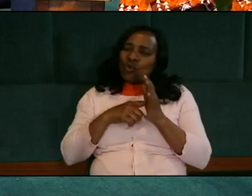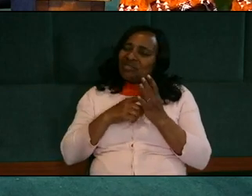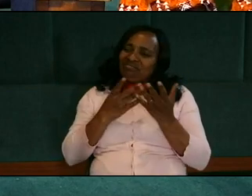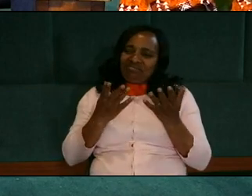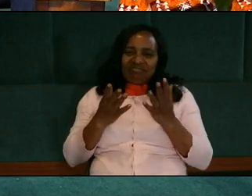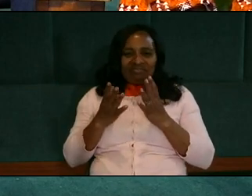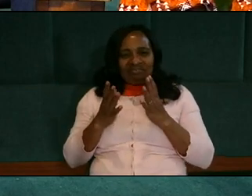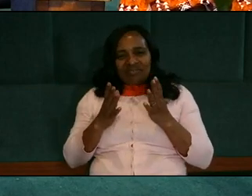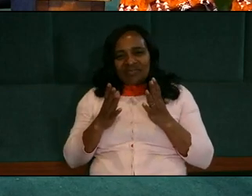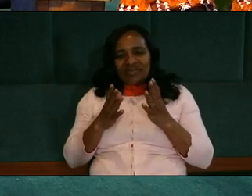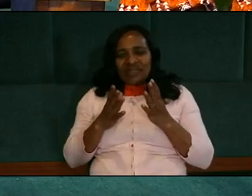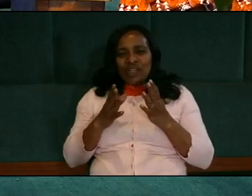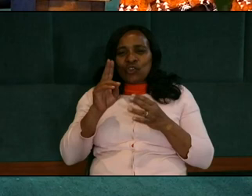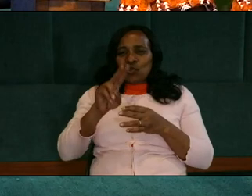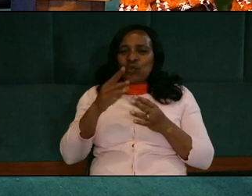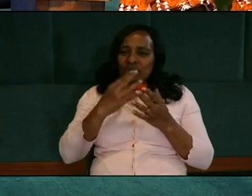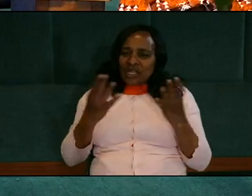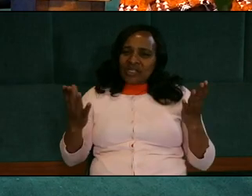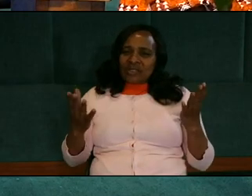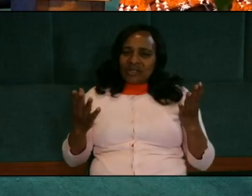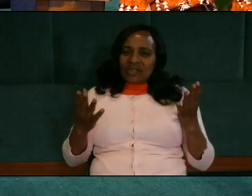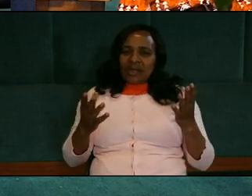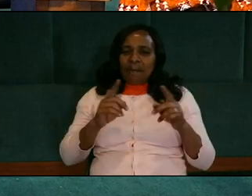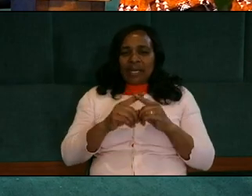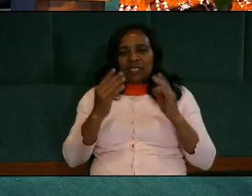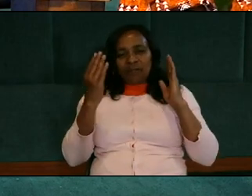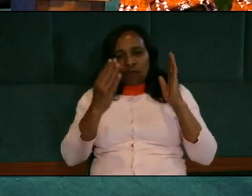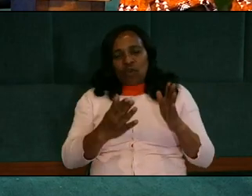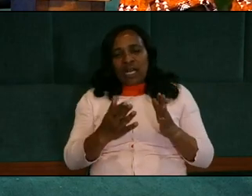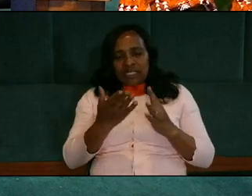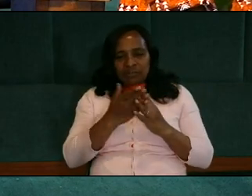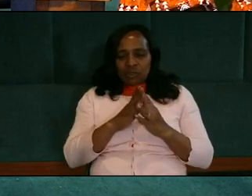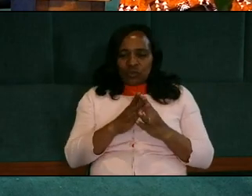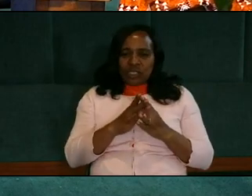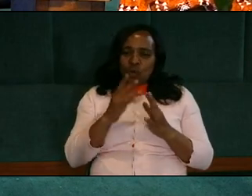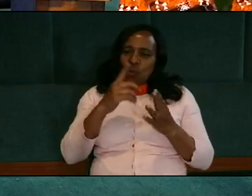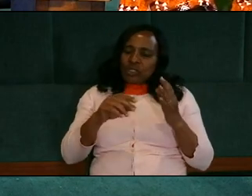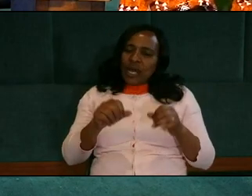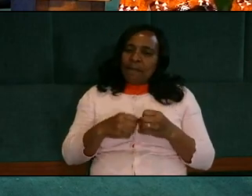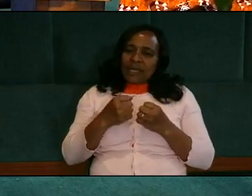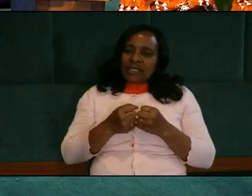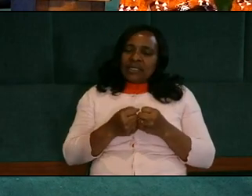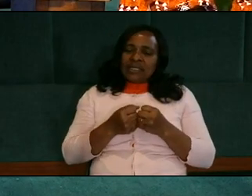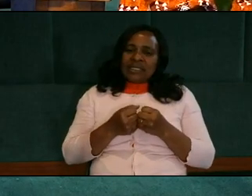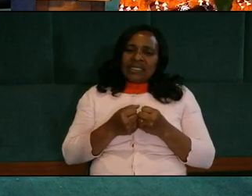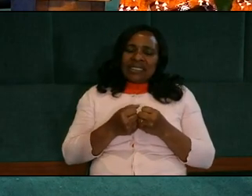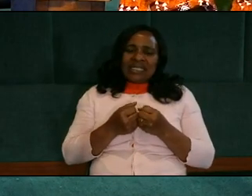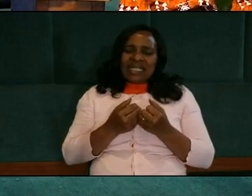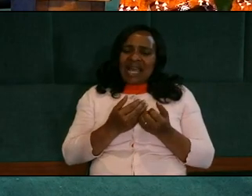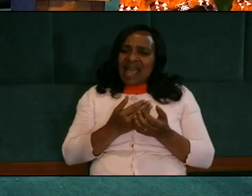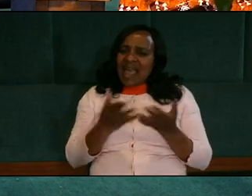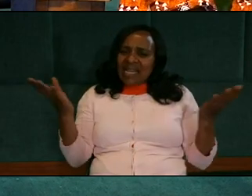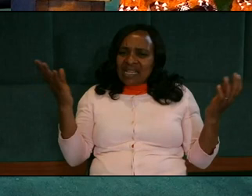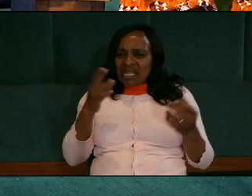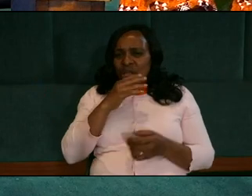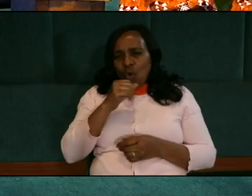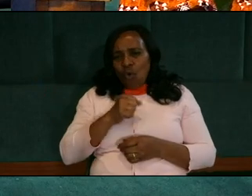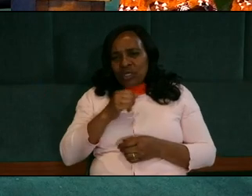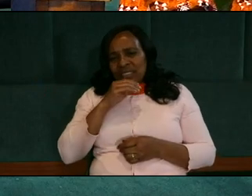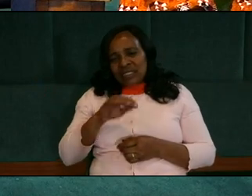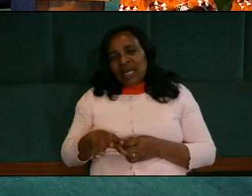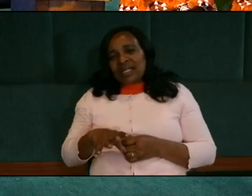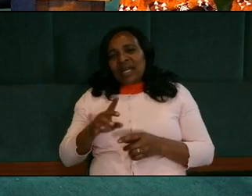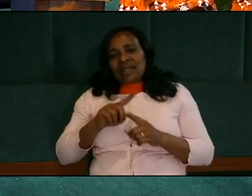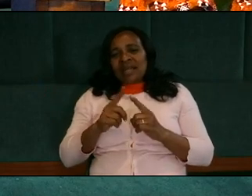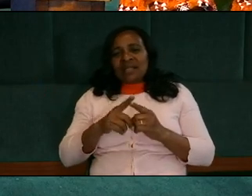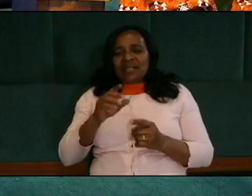of 2 events particularly, but I'd like to focus in between. So what happens is Eliab is the oldest son. Then